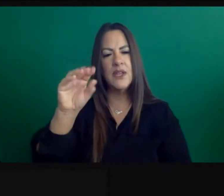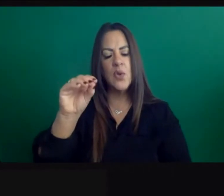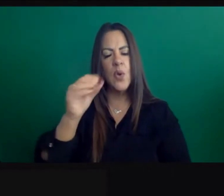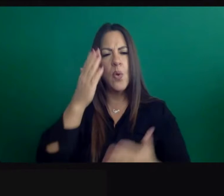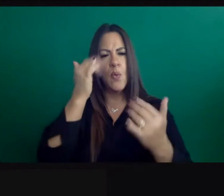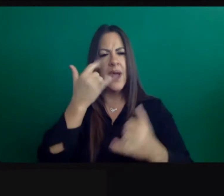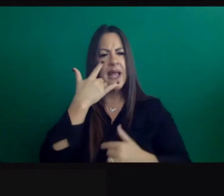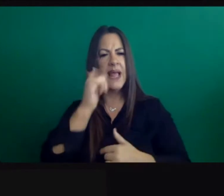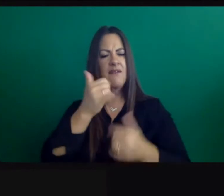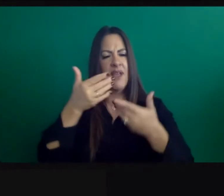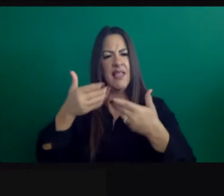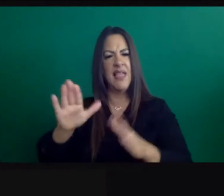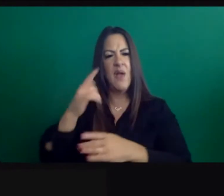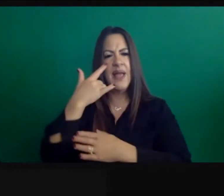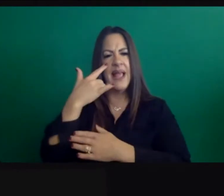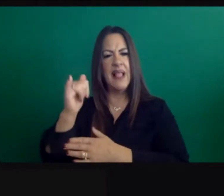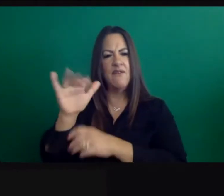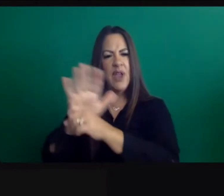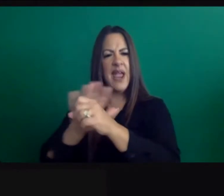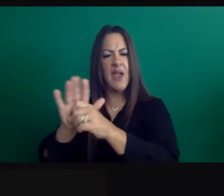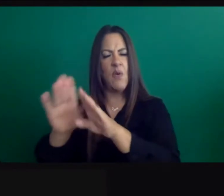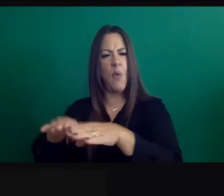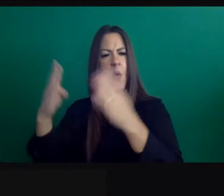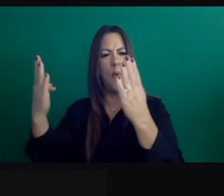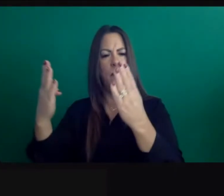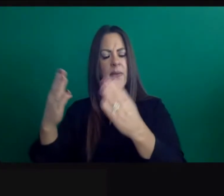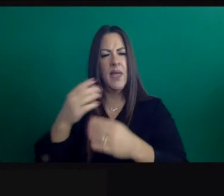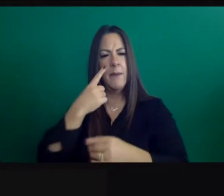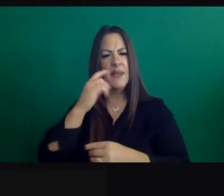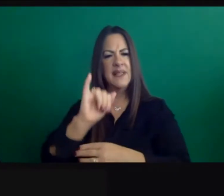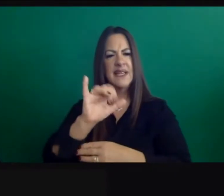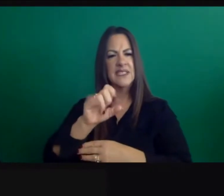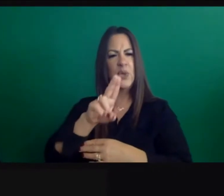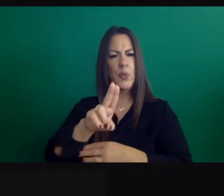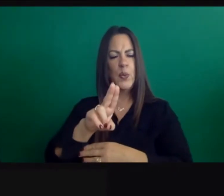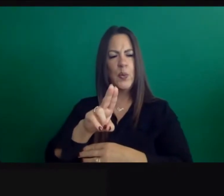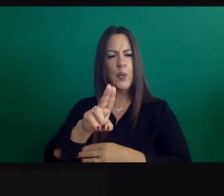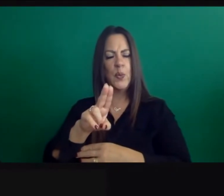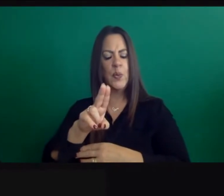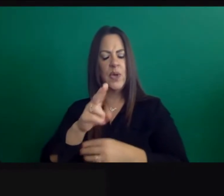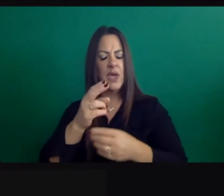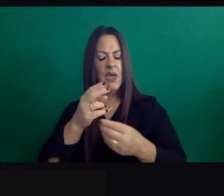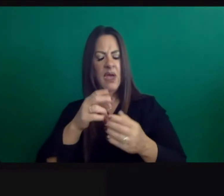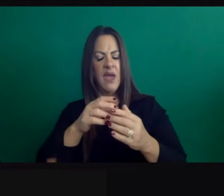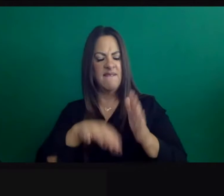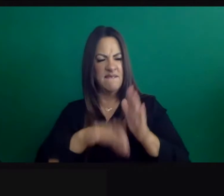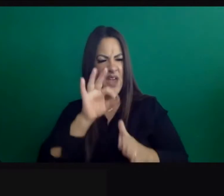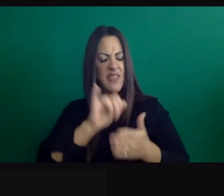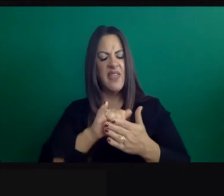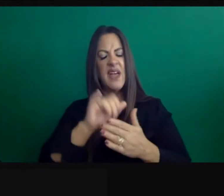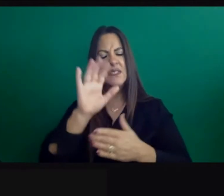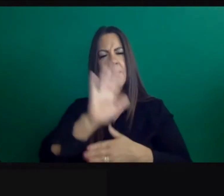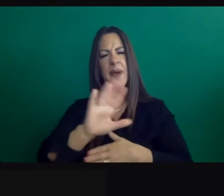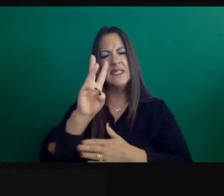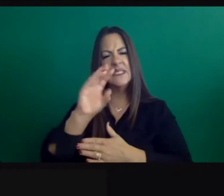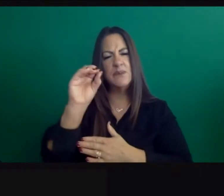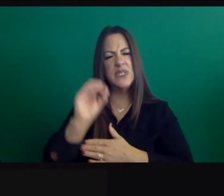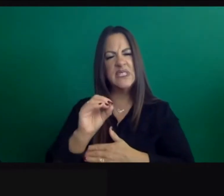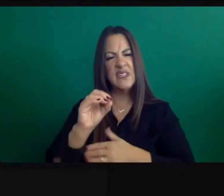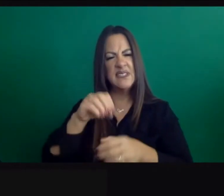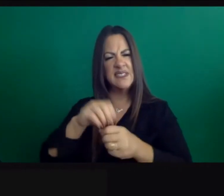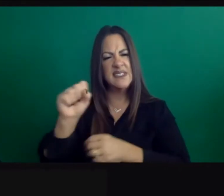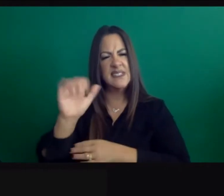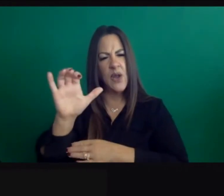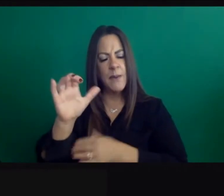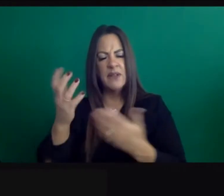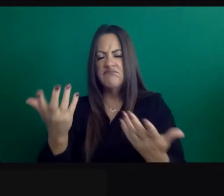Sacramento region to open when the ICU numbers on the ground were around 6%? I understand the state's looking at projections,